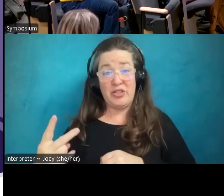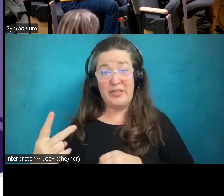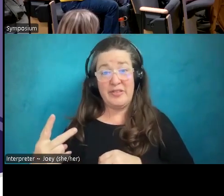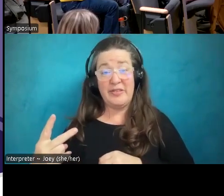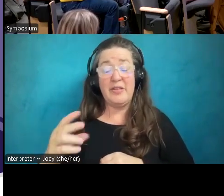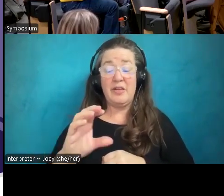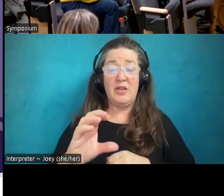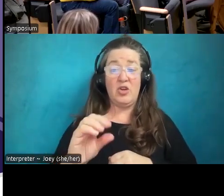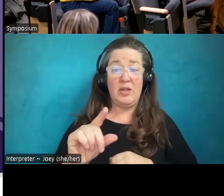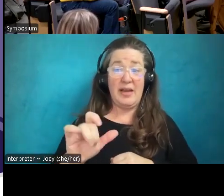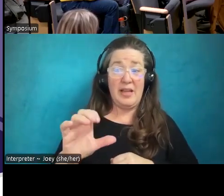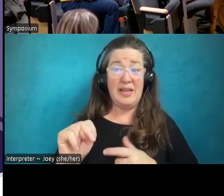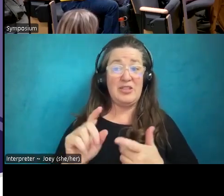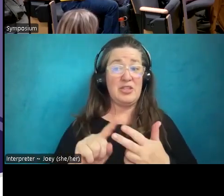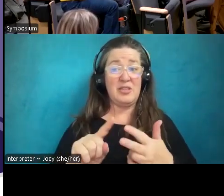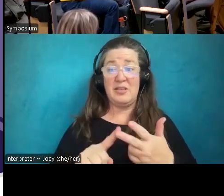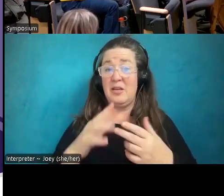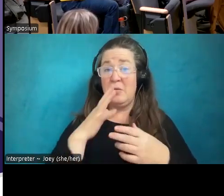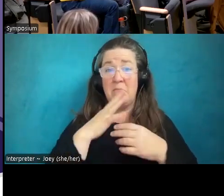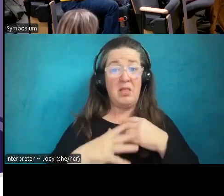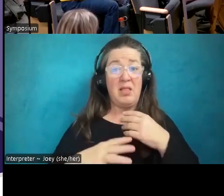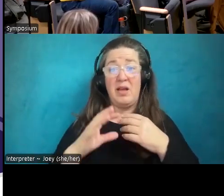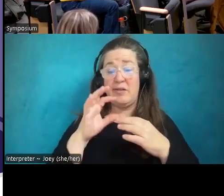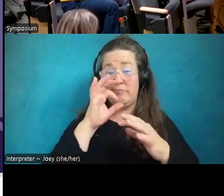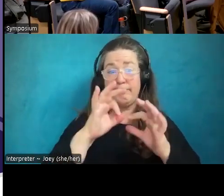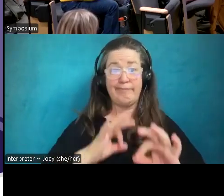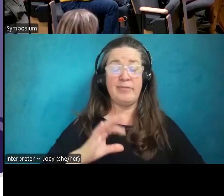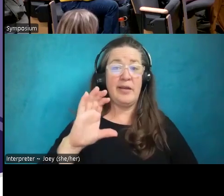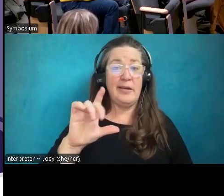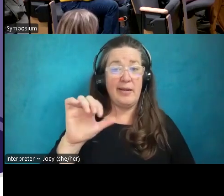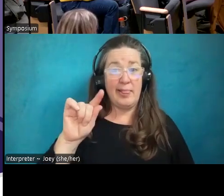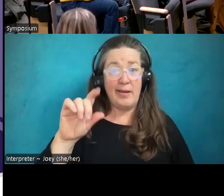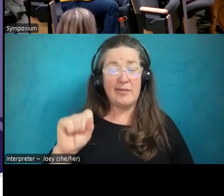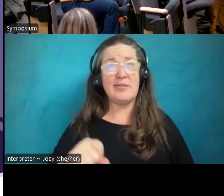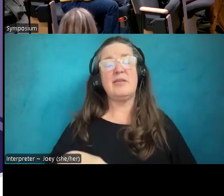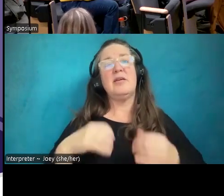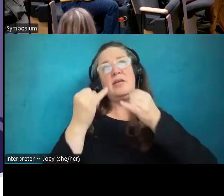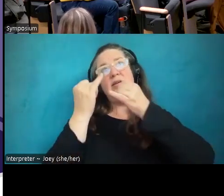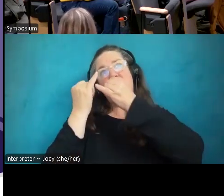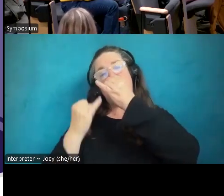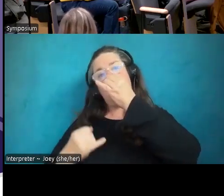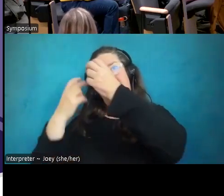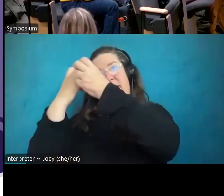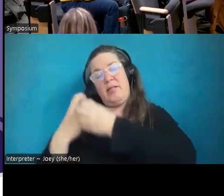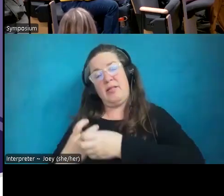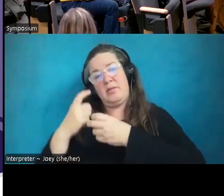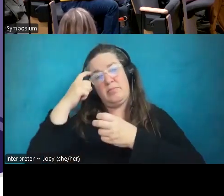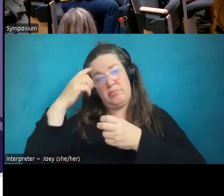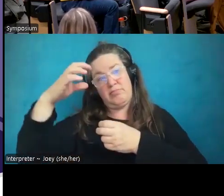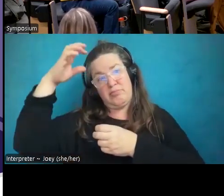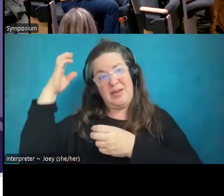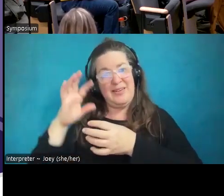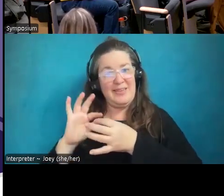coagulation, blood clots. We come to our spinal brain connection and intracranial hypertension